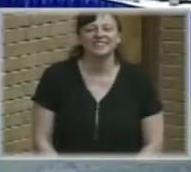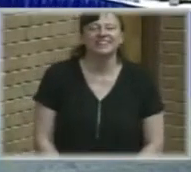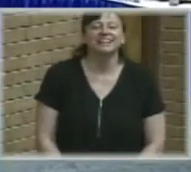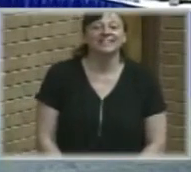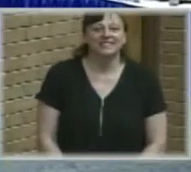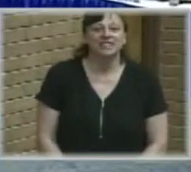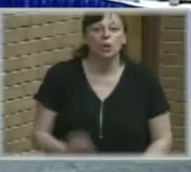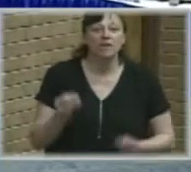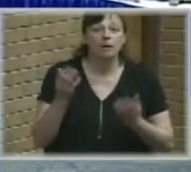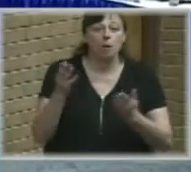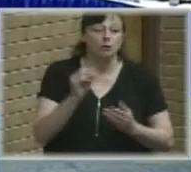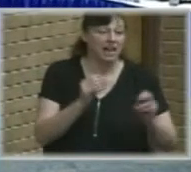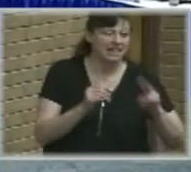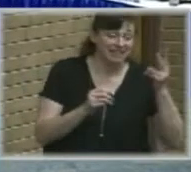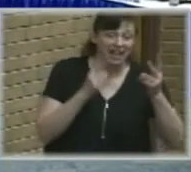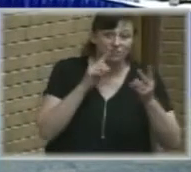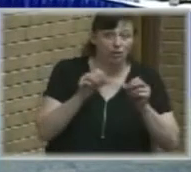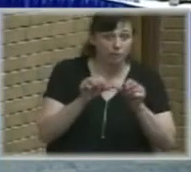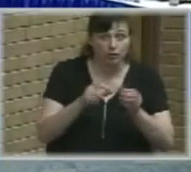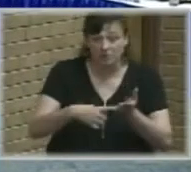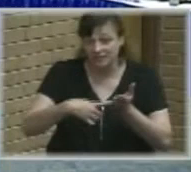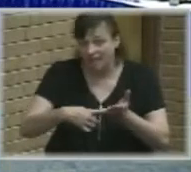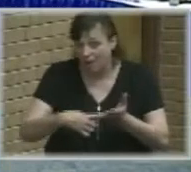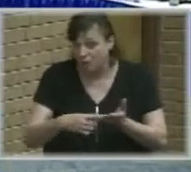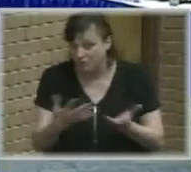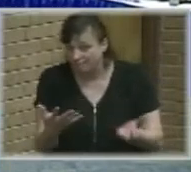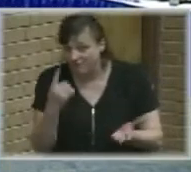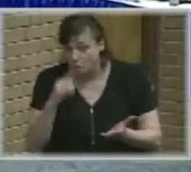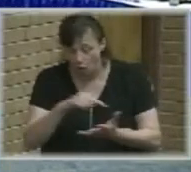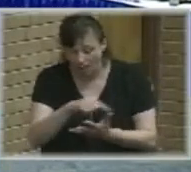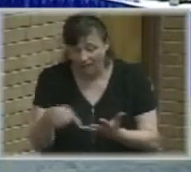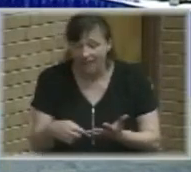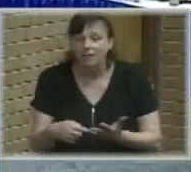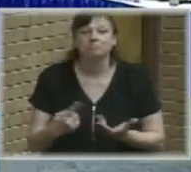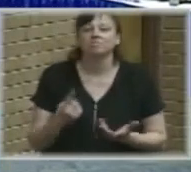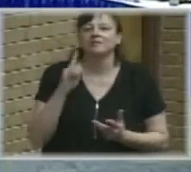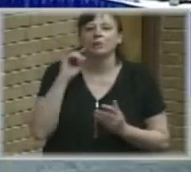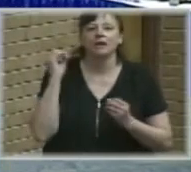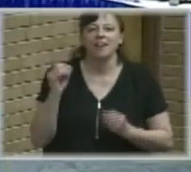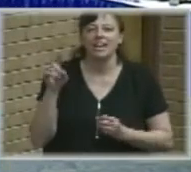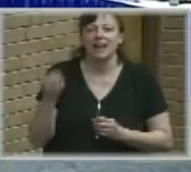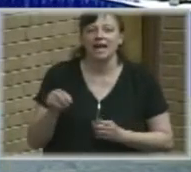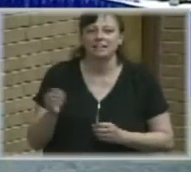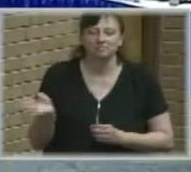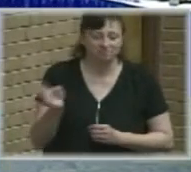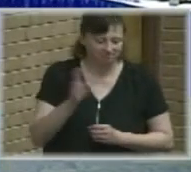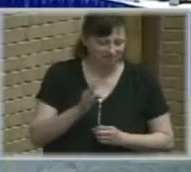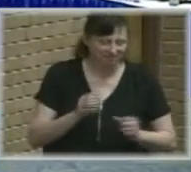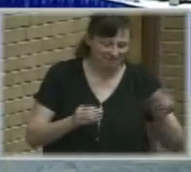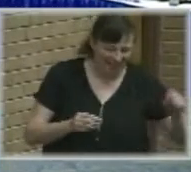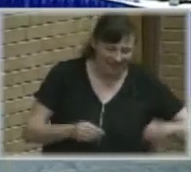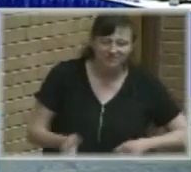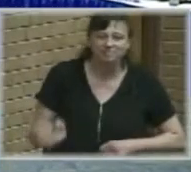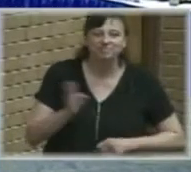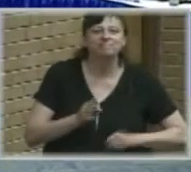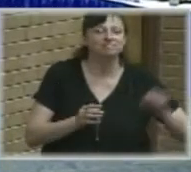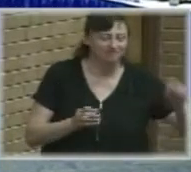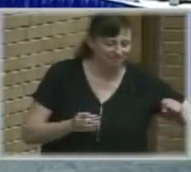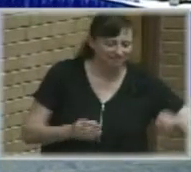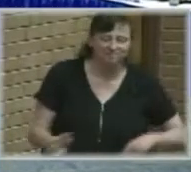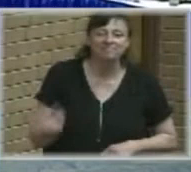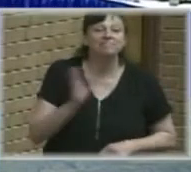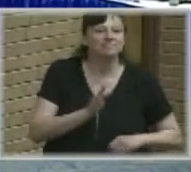We have a motion and a second. Further discussion on those claims? Hearing none. Dan, please call the roll. Councilmember DePonzio? Aye. Councilmember Werner?